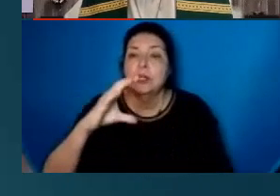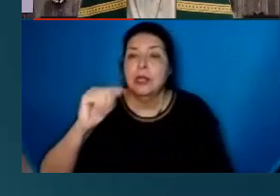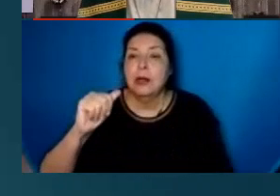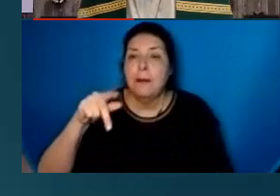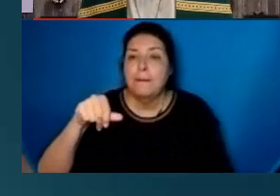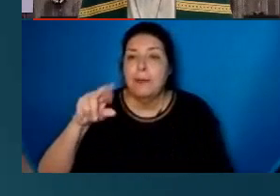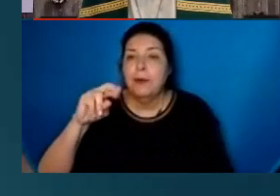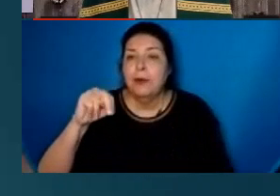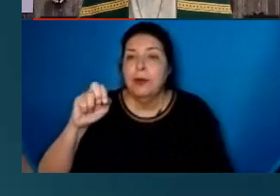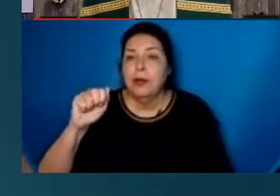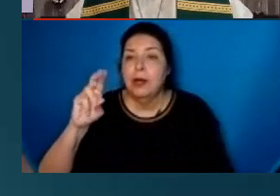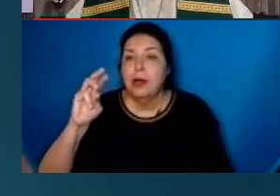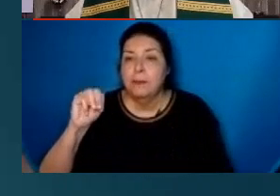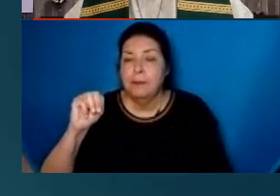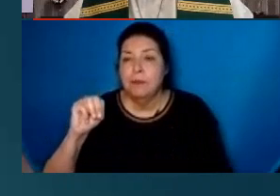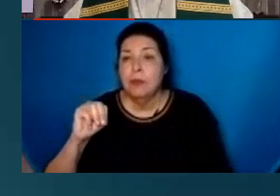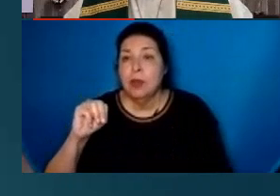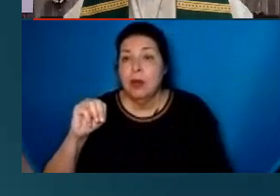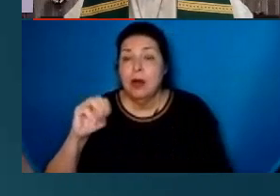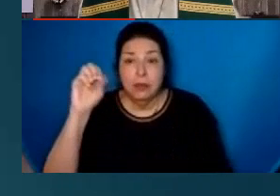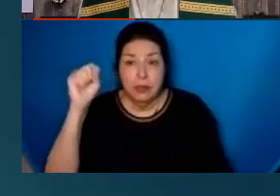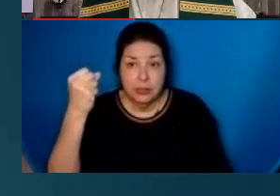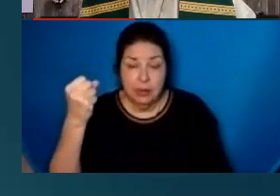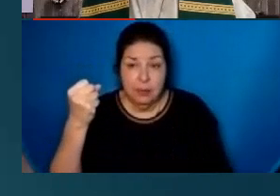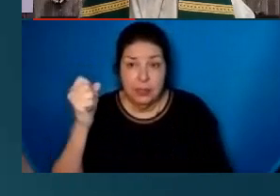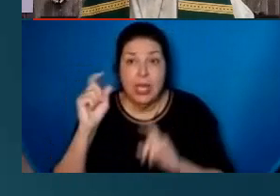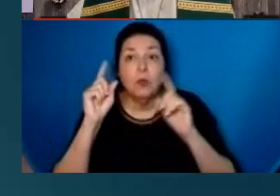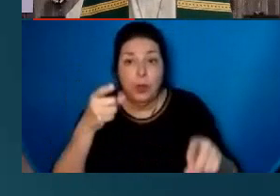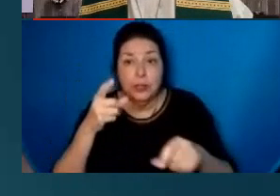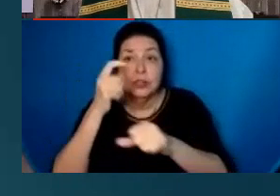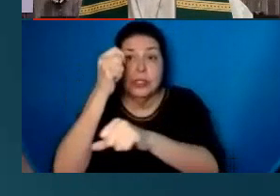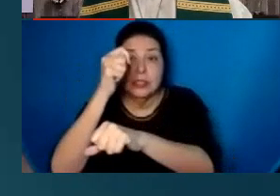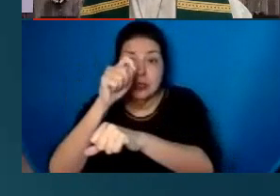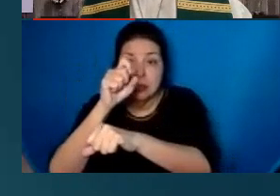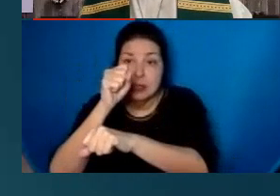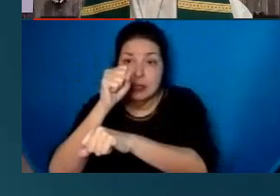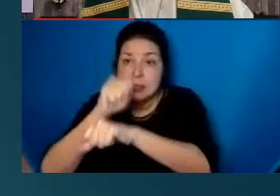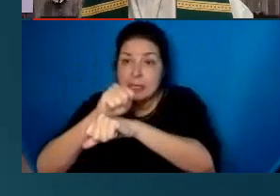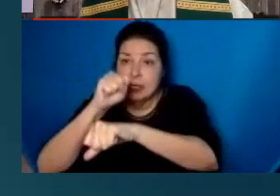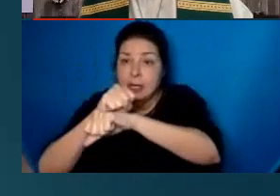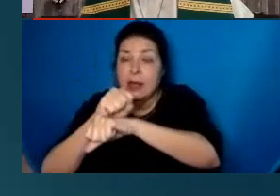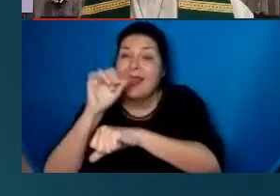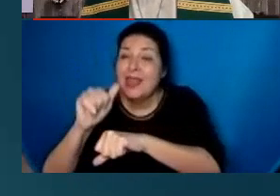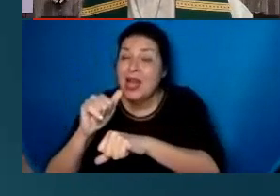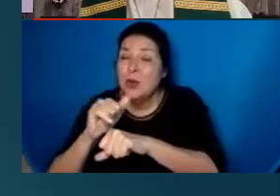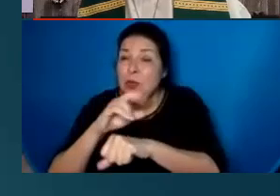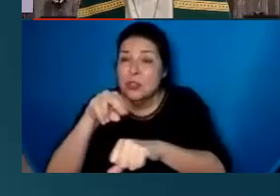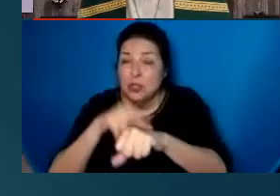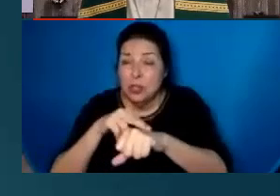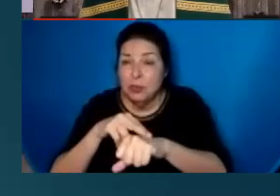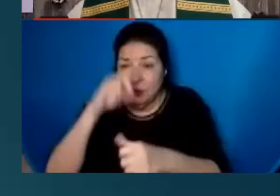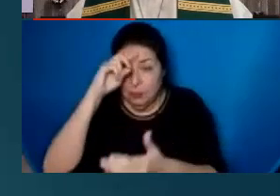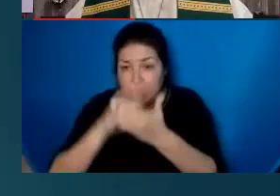was pretty normal behavior for all believing Jews. Furthermore, he taught at